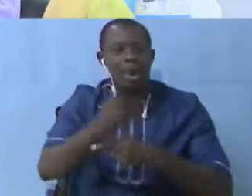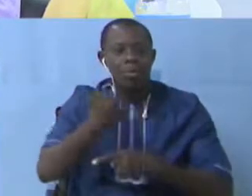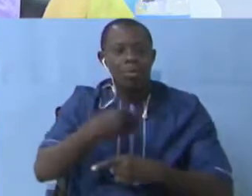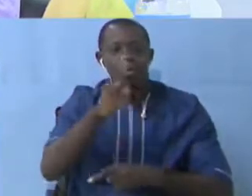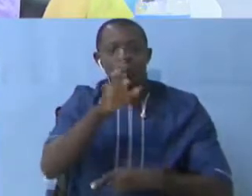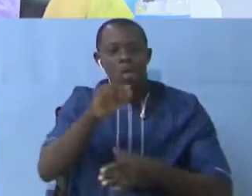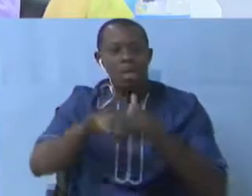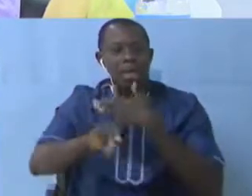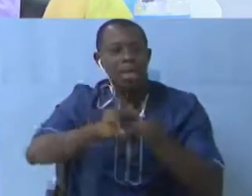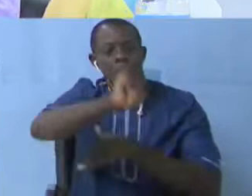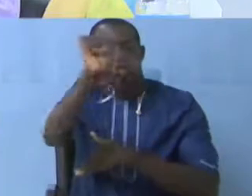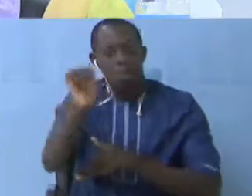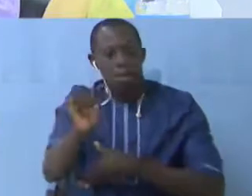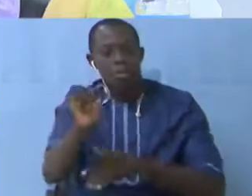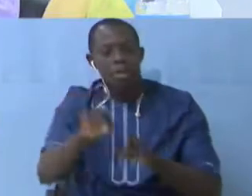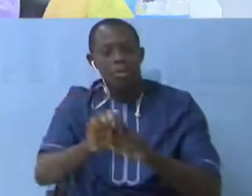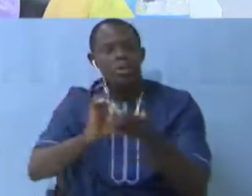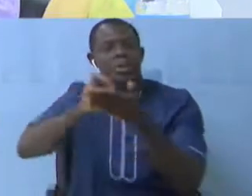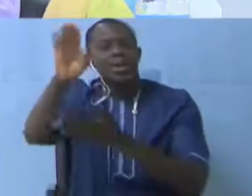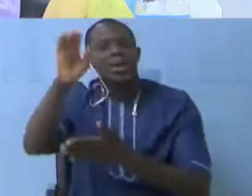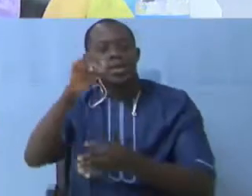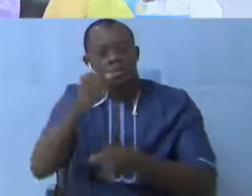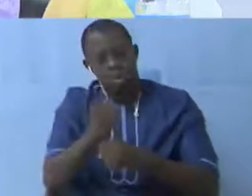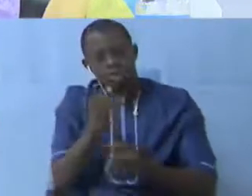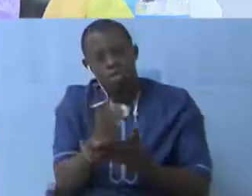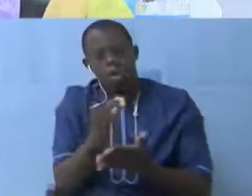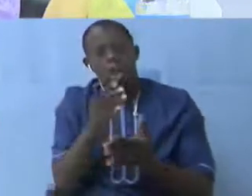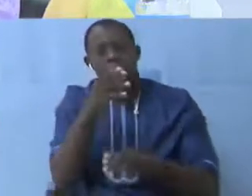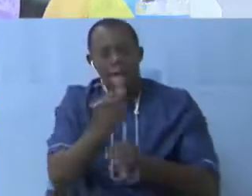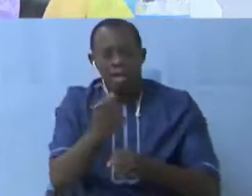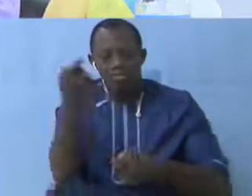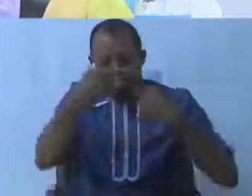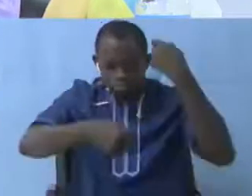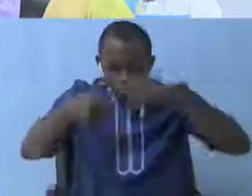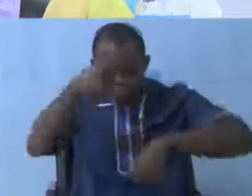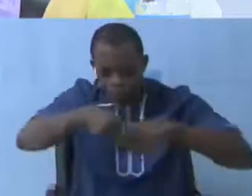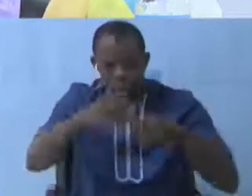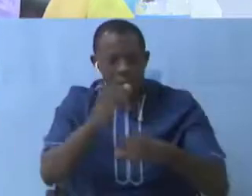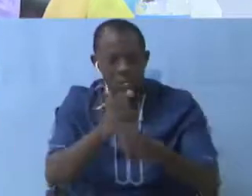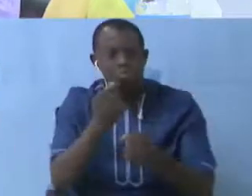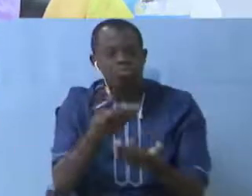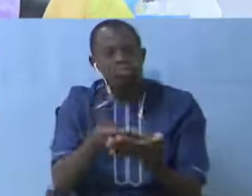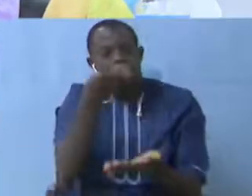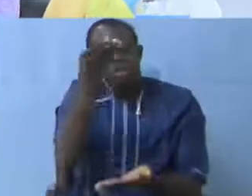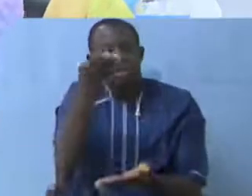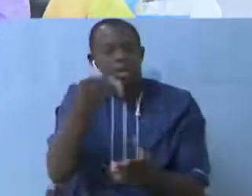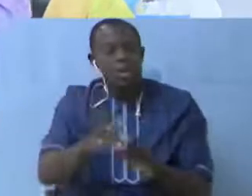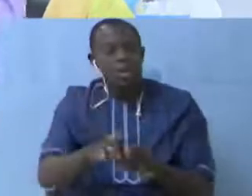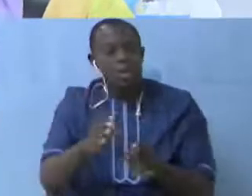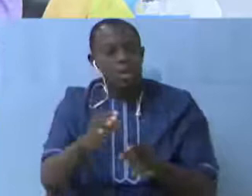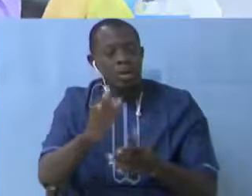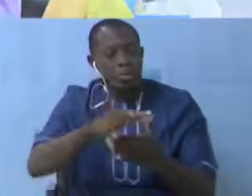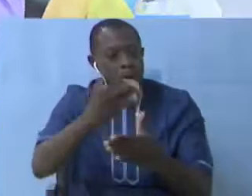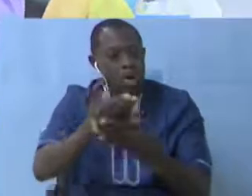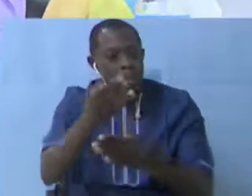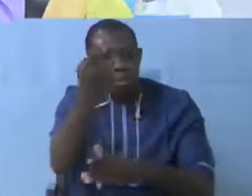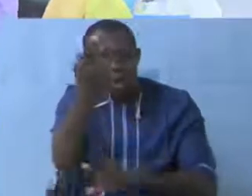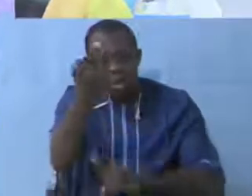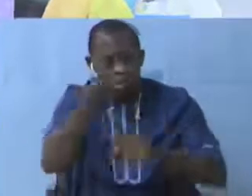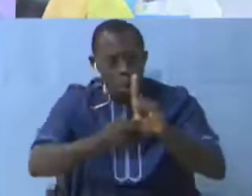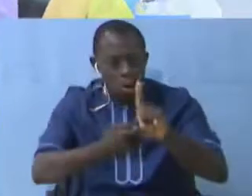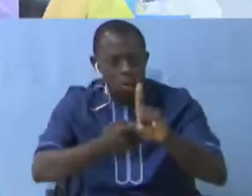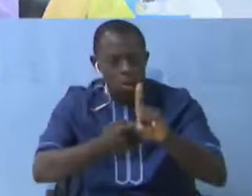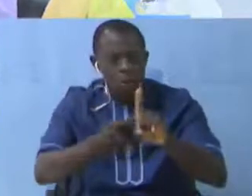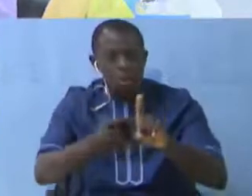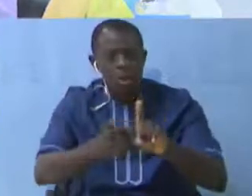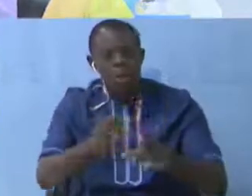ñoo xam ne ñu nga nekkee ca bitim réew pour nag ñu mën a ut nag xaalis. Within 1 month, I think the budget was, the diaspora was